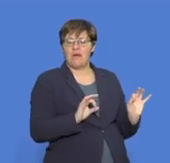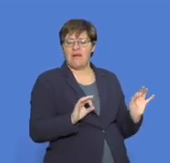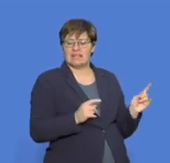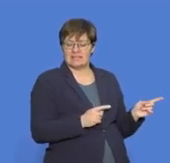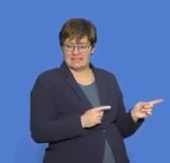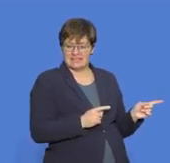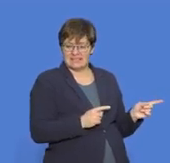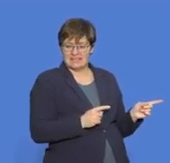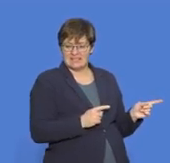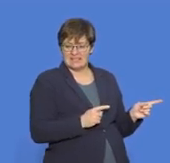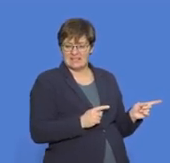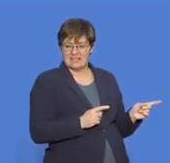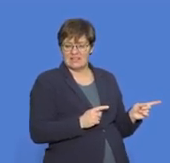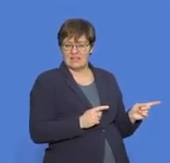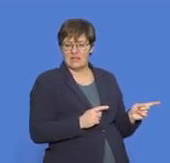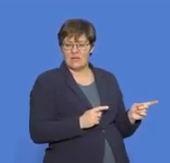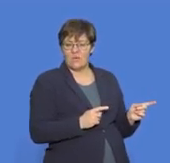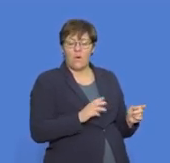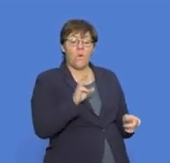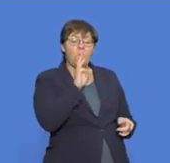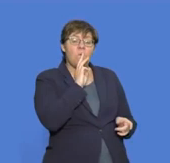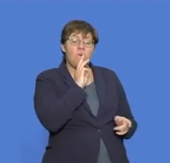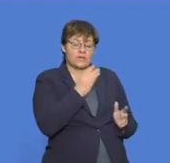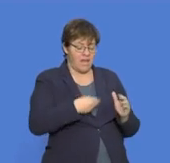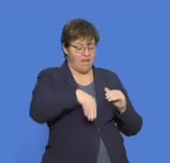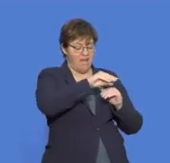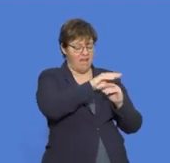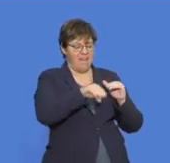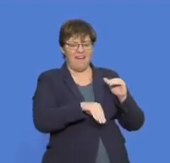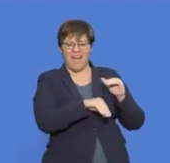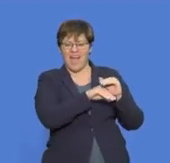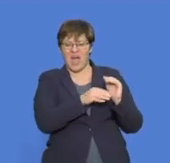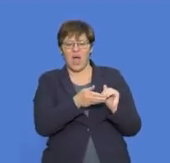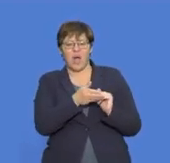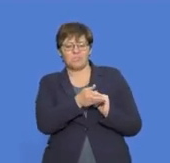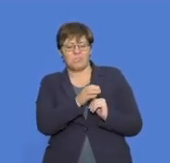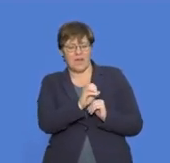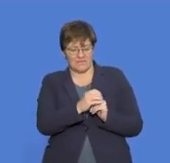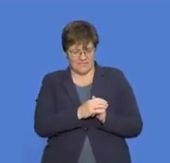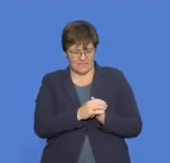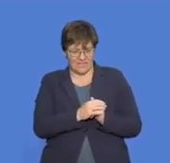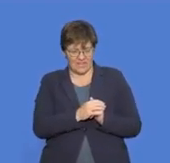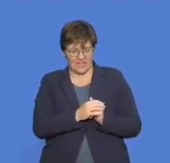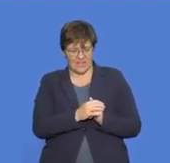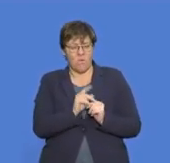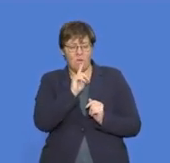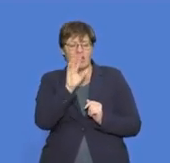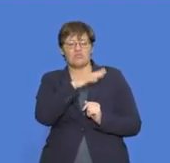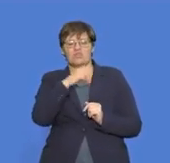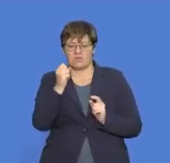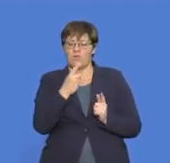This shows the layer of water that's kind of sticking around after transpiration, and